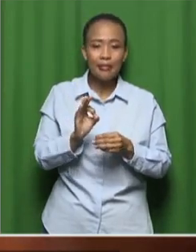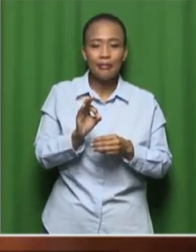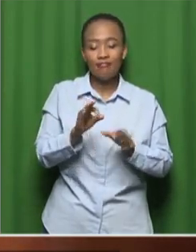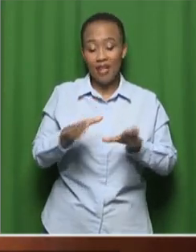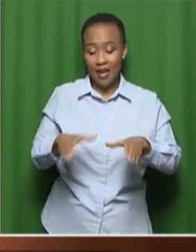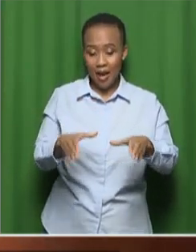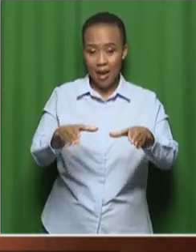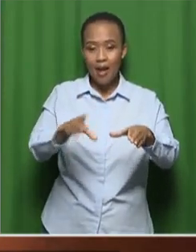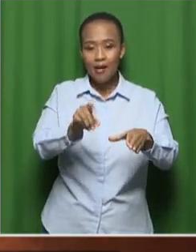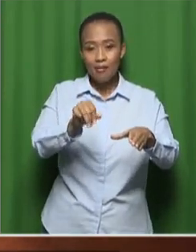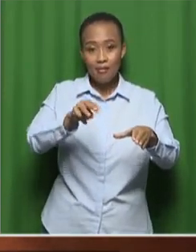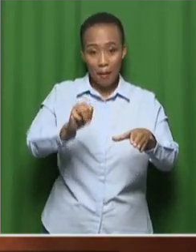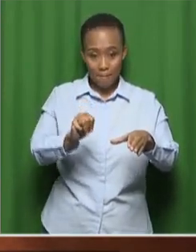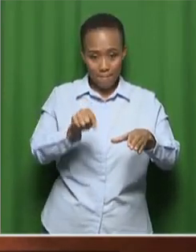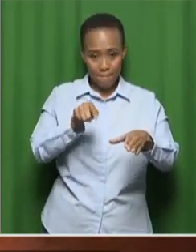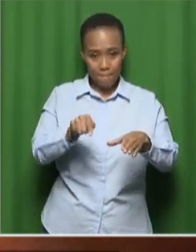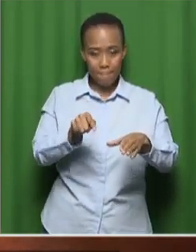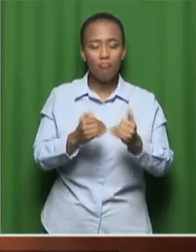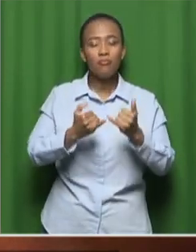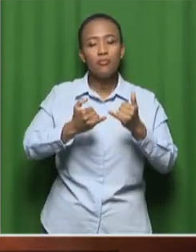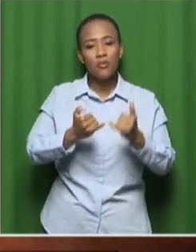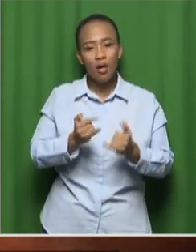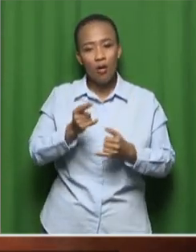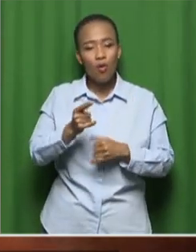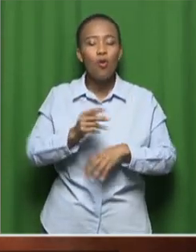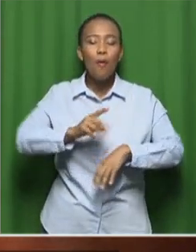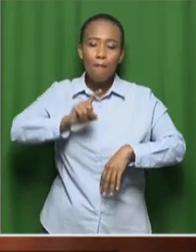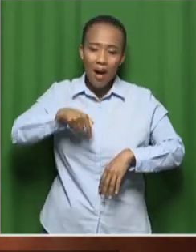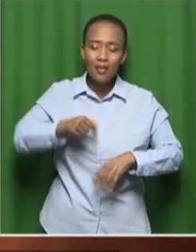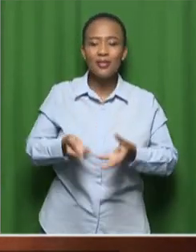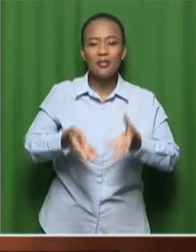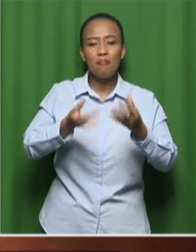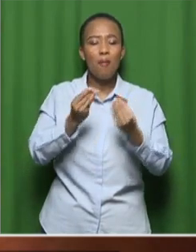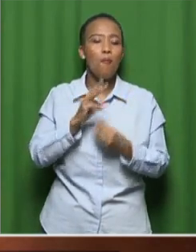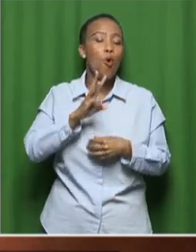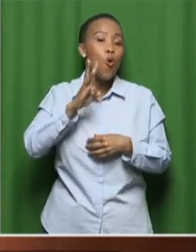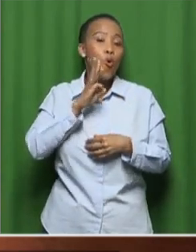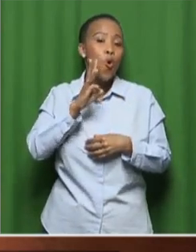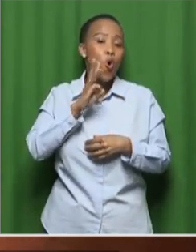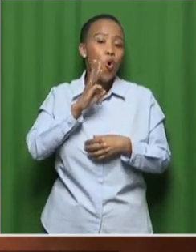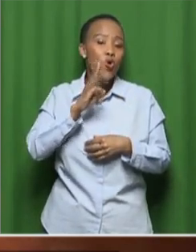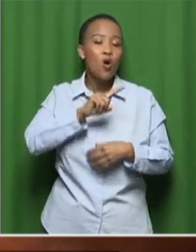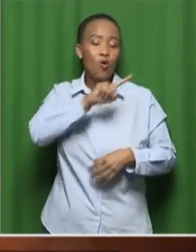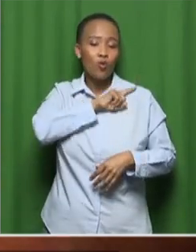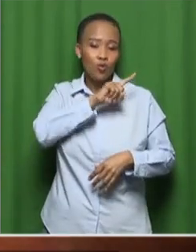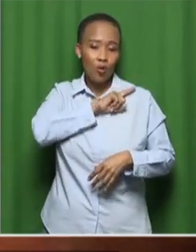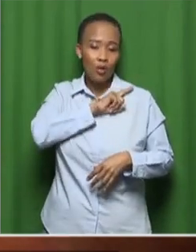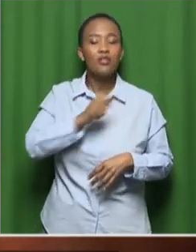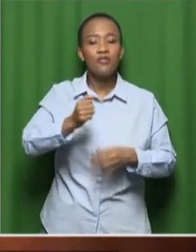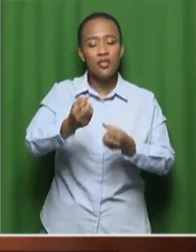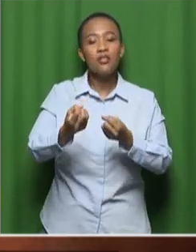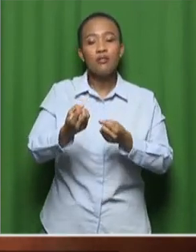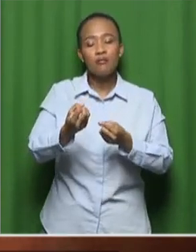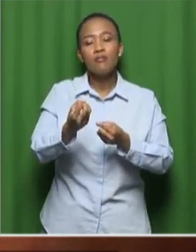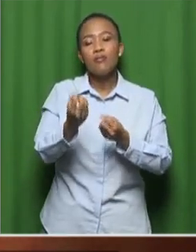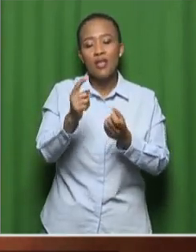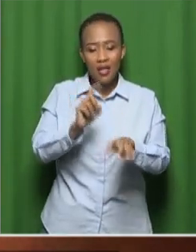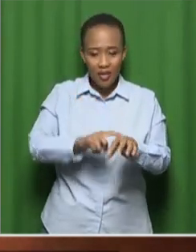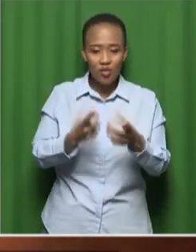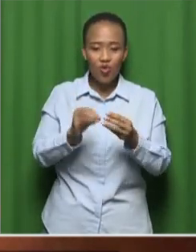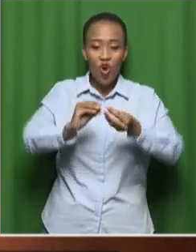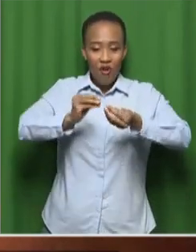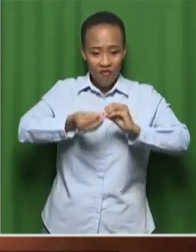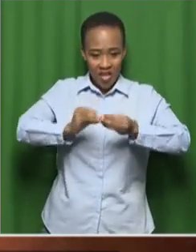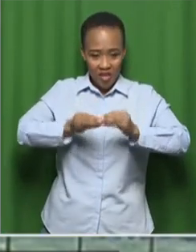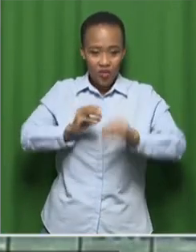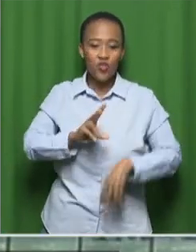in place, and as part of attempts to get water, 2 mobile desalination plants were set up. In use for 2